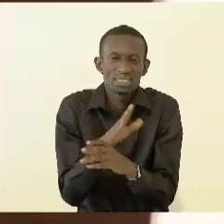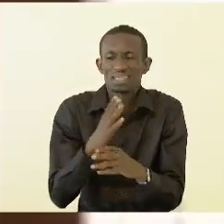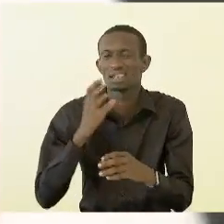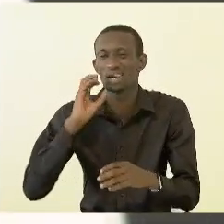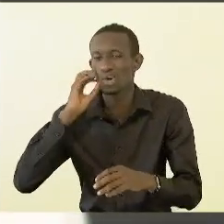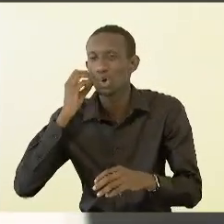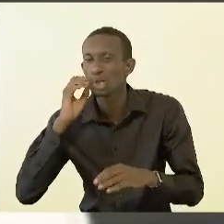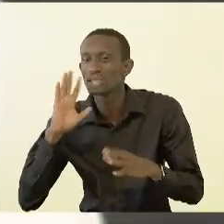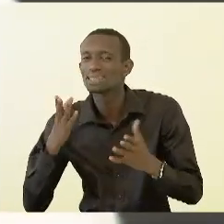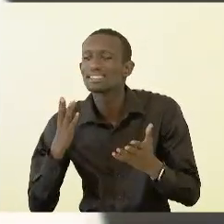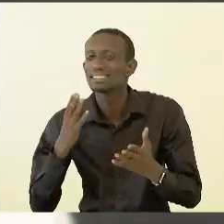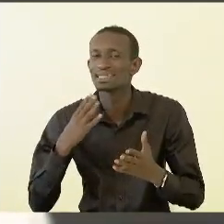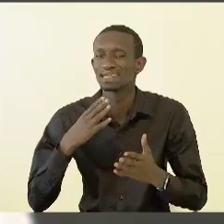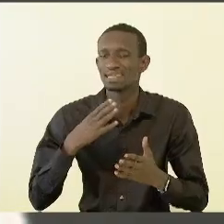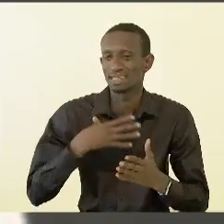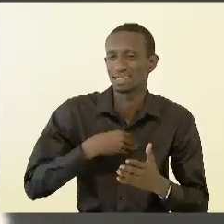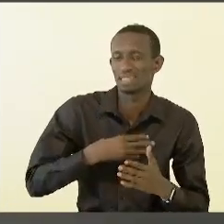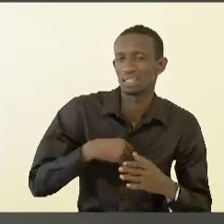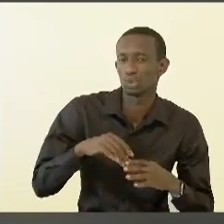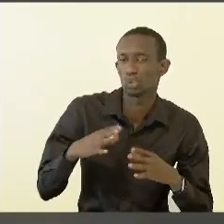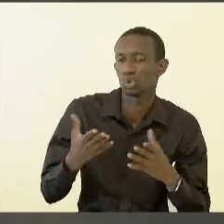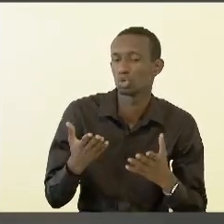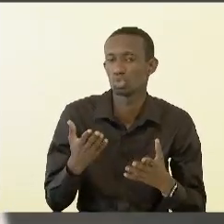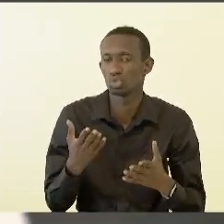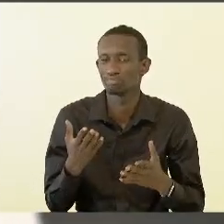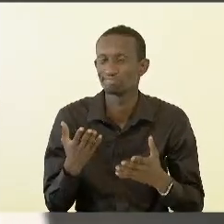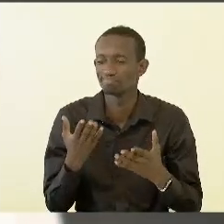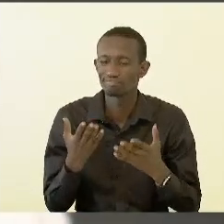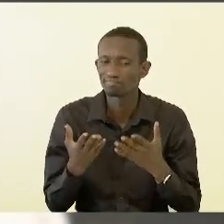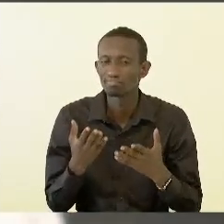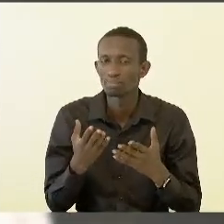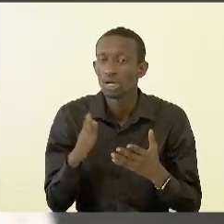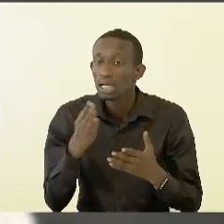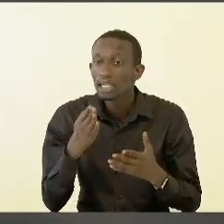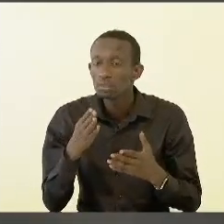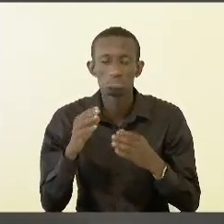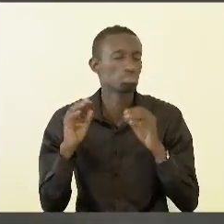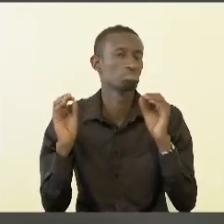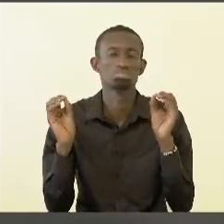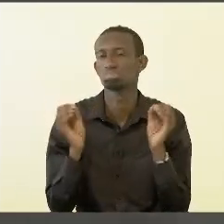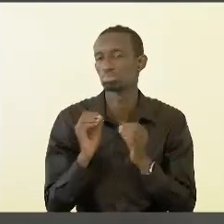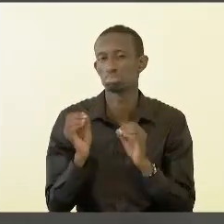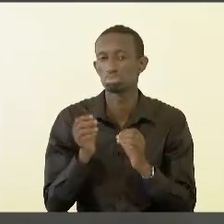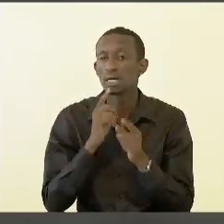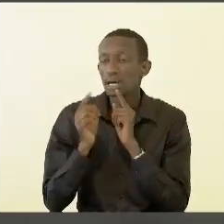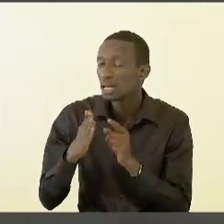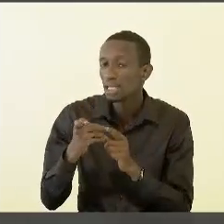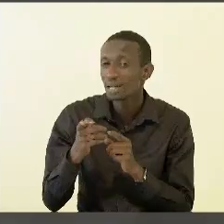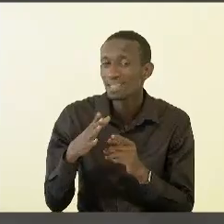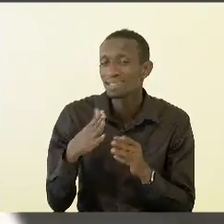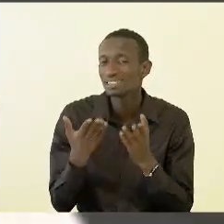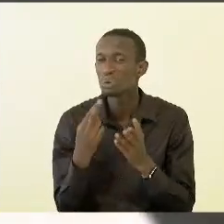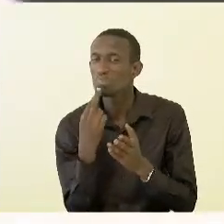red somehow. So there is no green color in there. If you can look at it properly, there is some